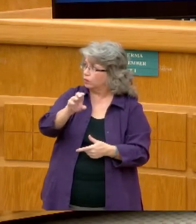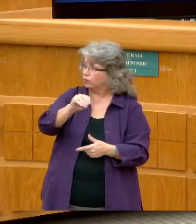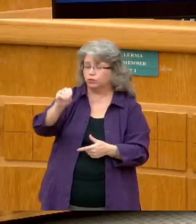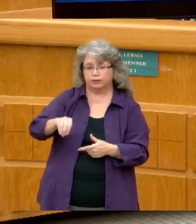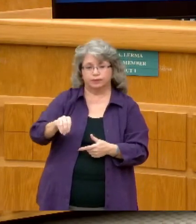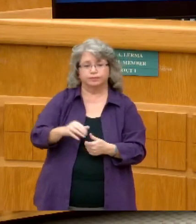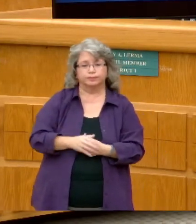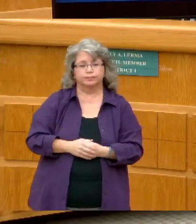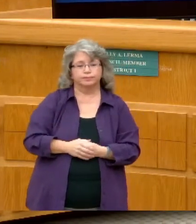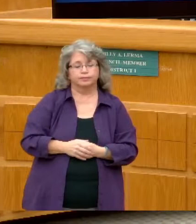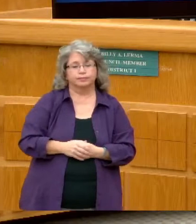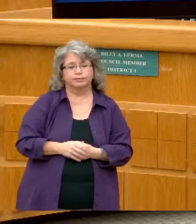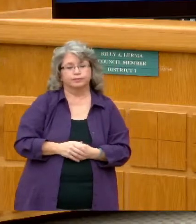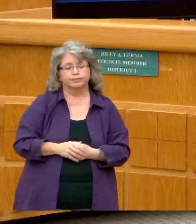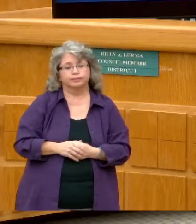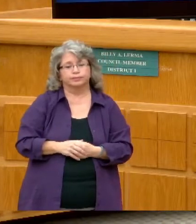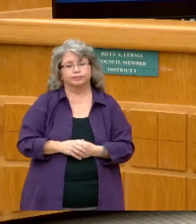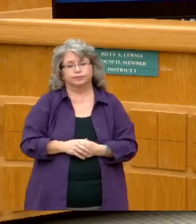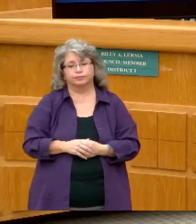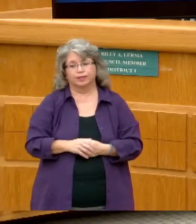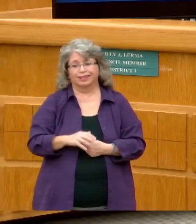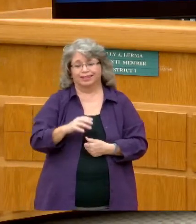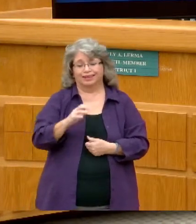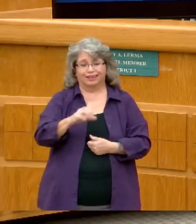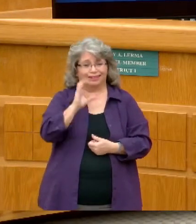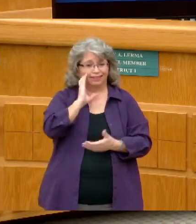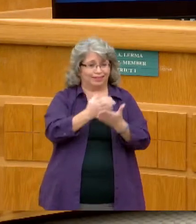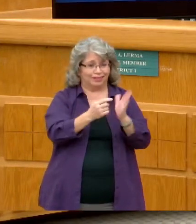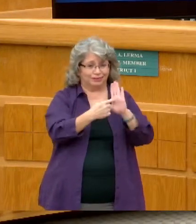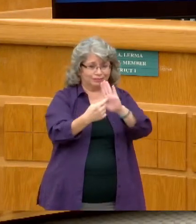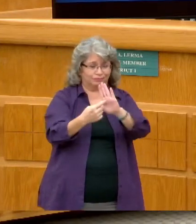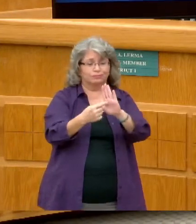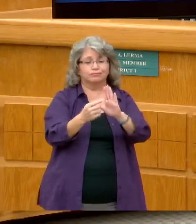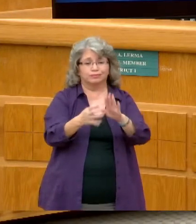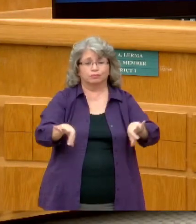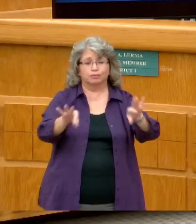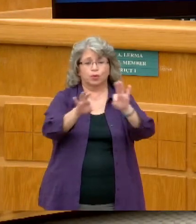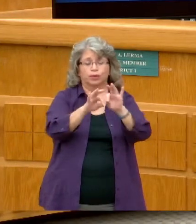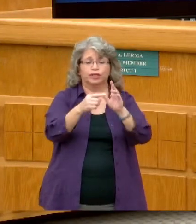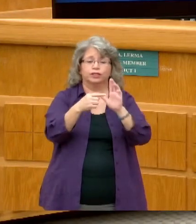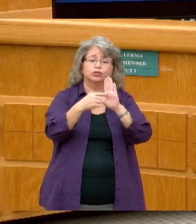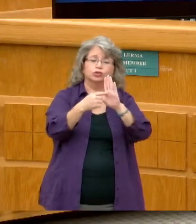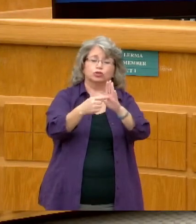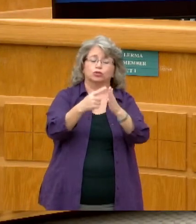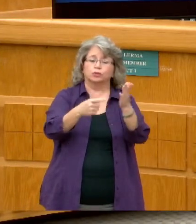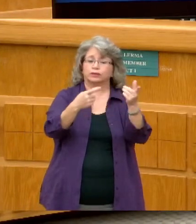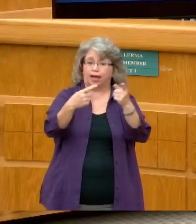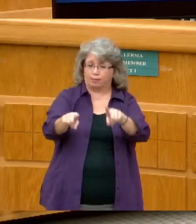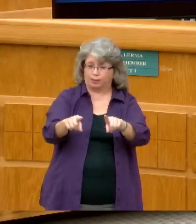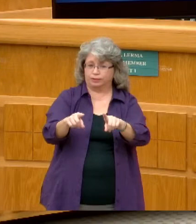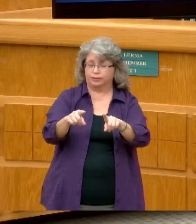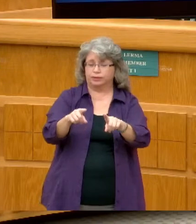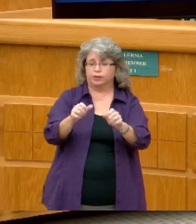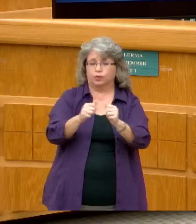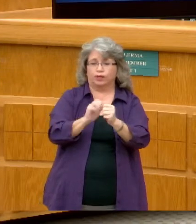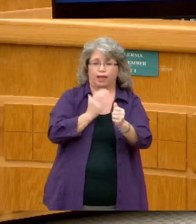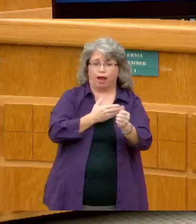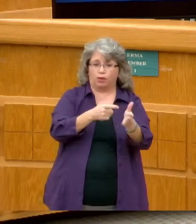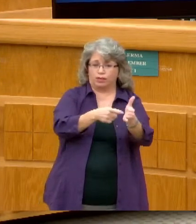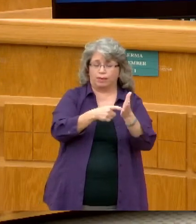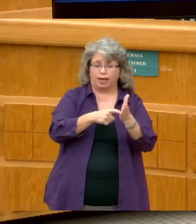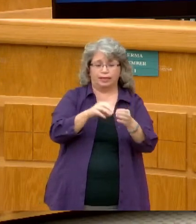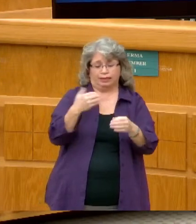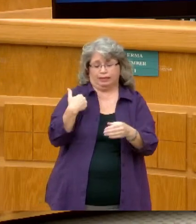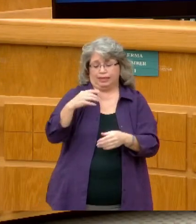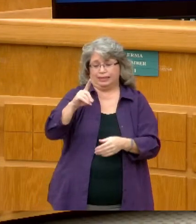This next slide is important because it tells you what's happening with the demand. And so in December, we were doing 2 drive-throughs a